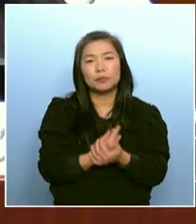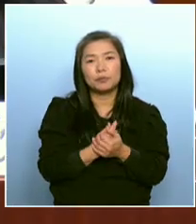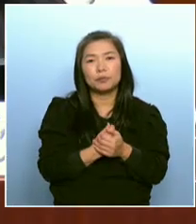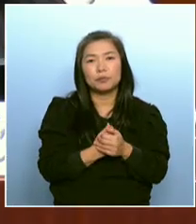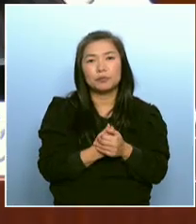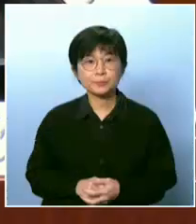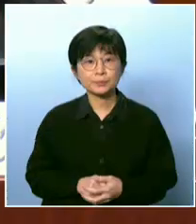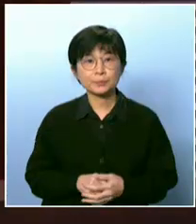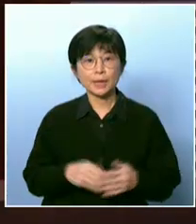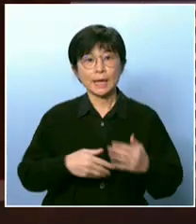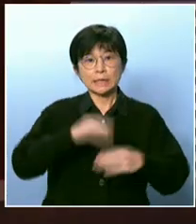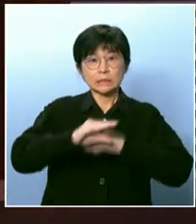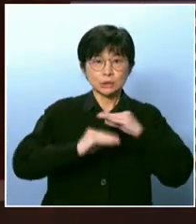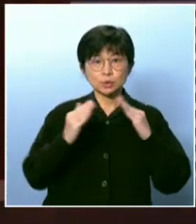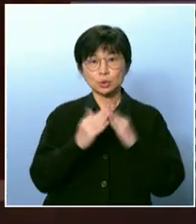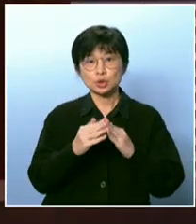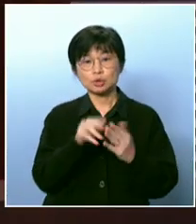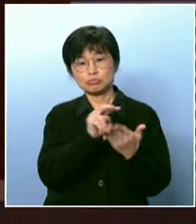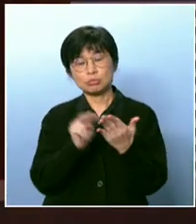estimate of $130 million?